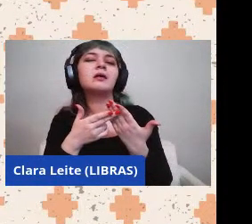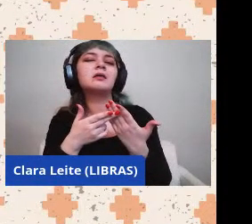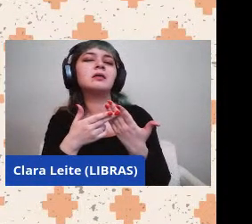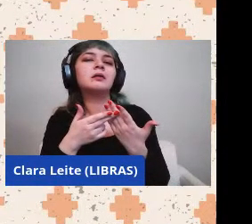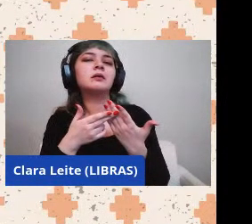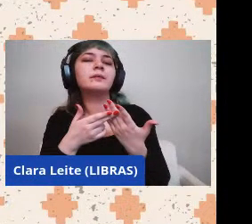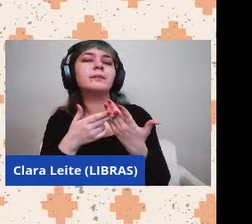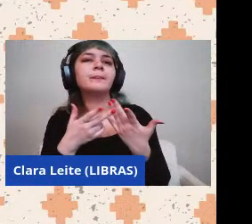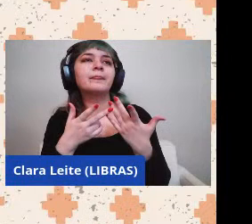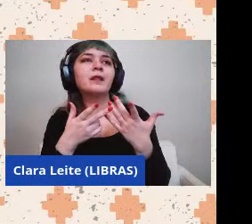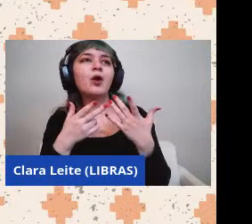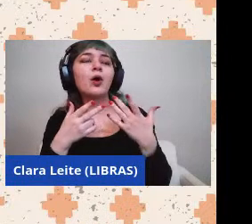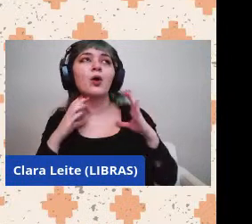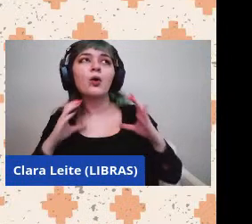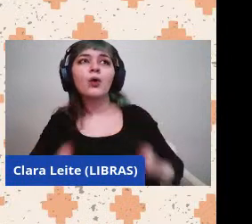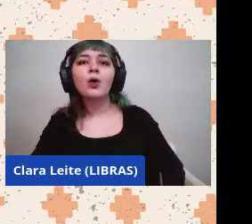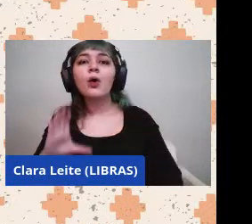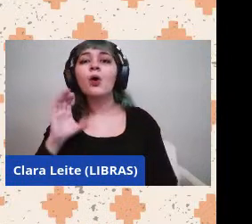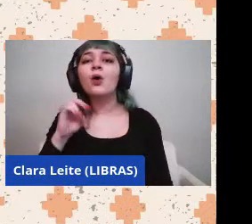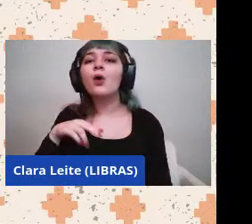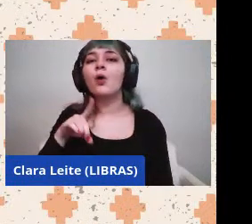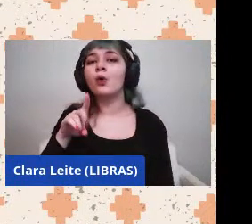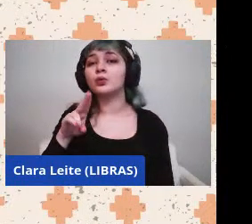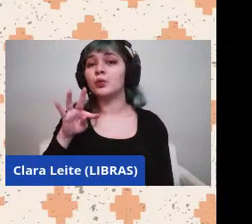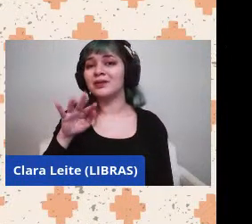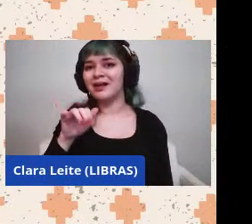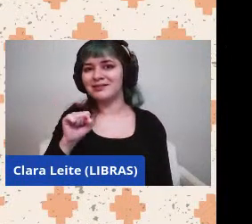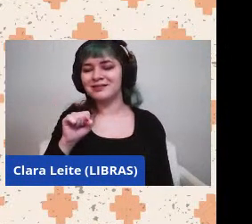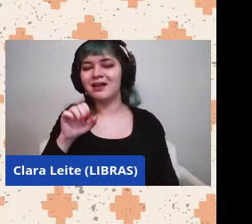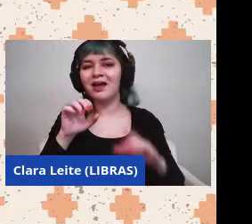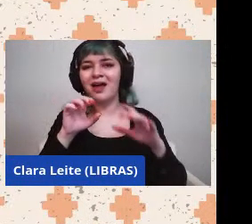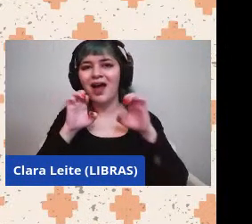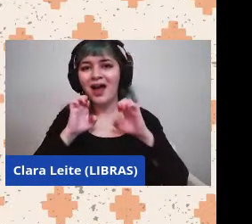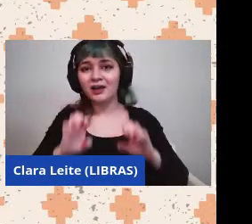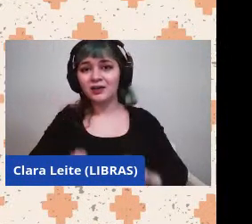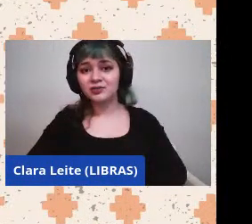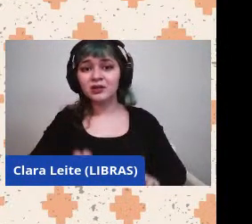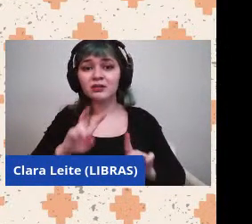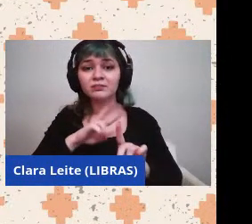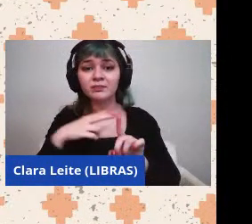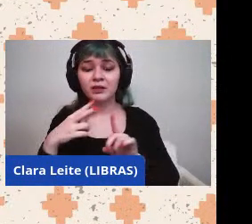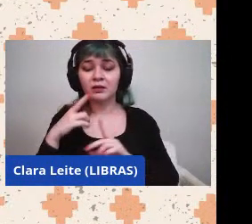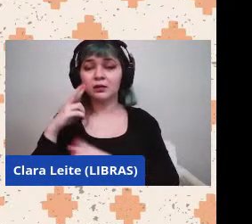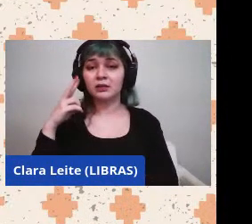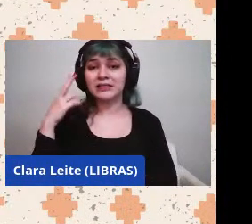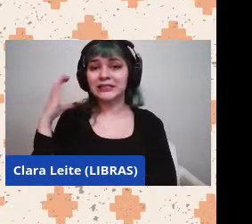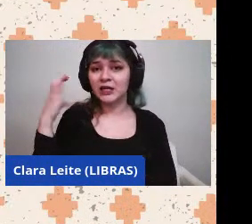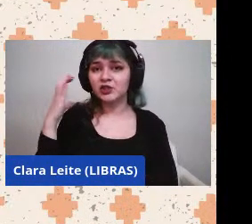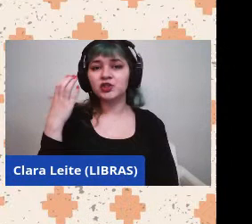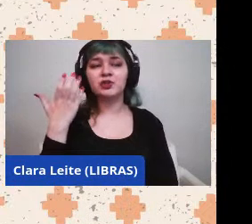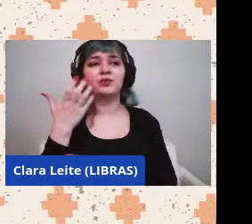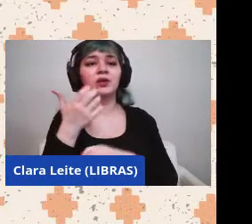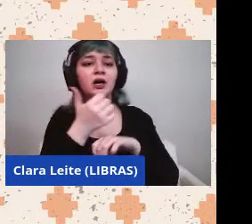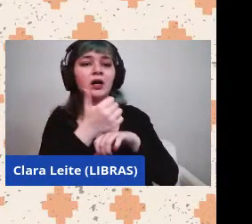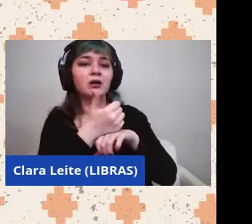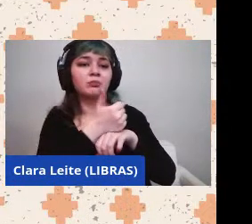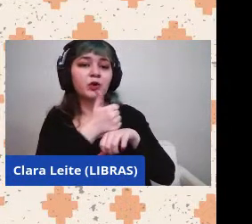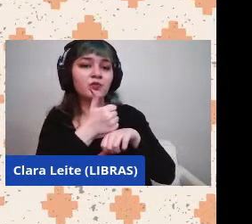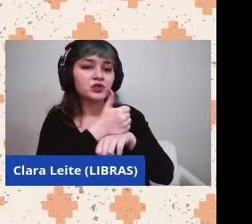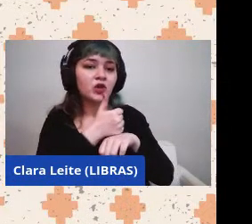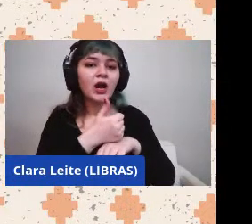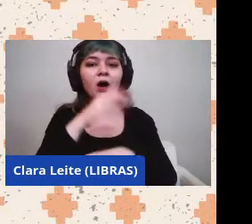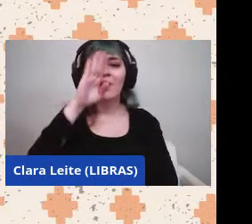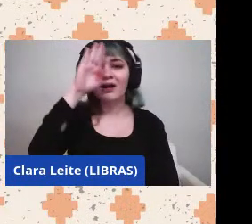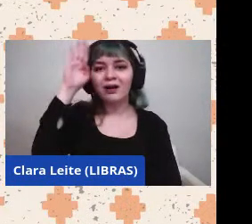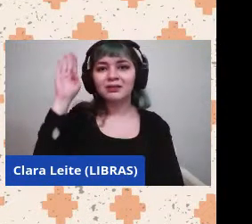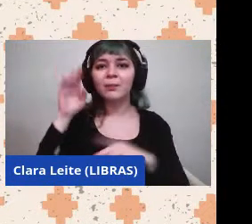arenas of ethical conduct, from scientific, scholarly, and professional standards, competence,